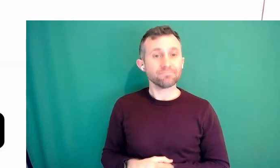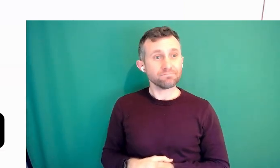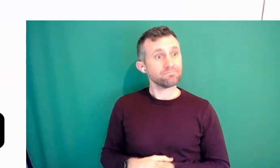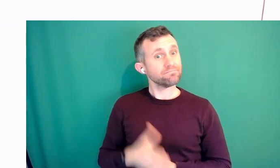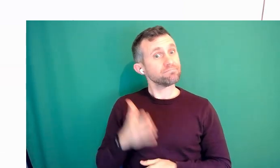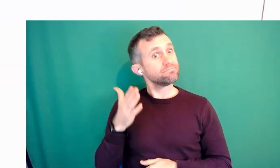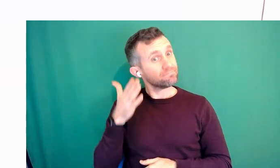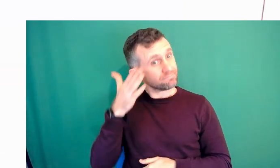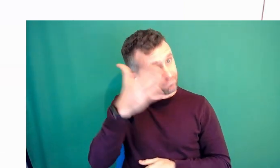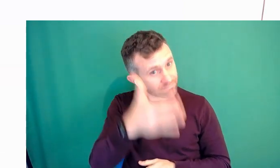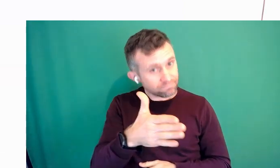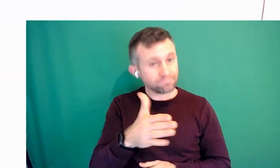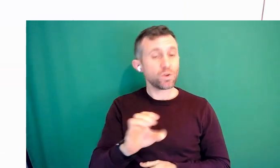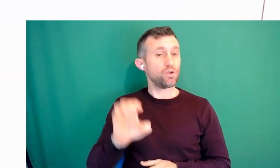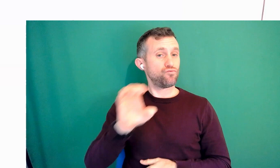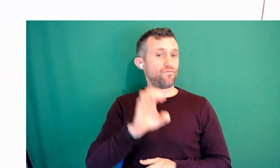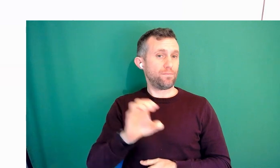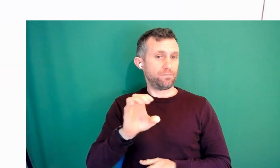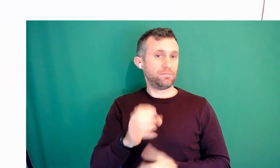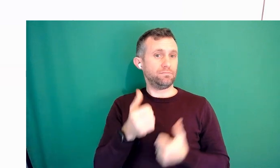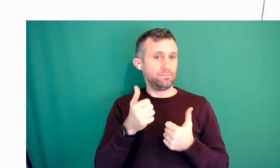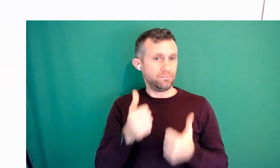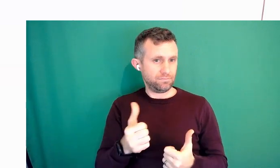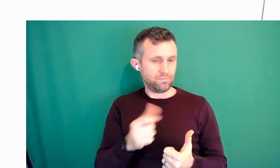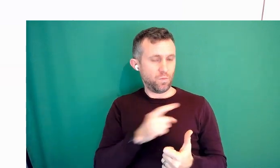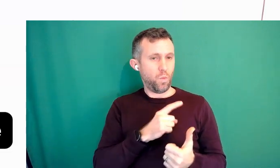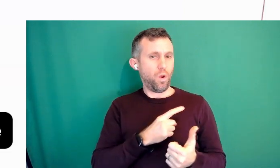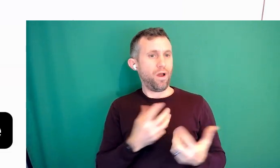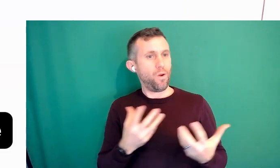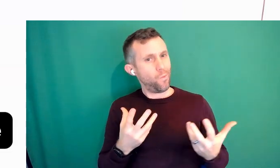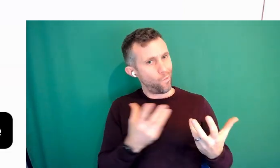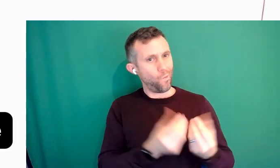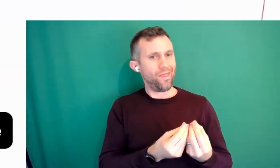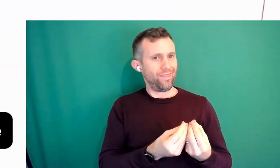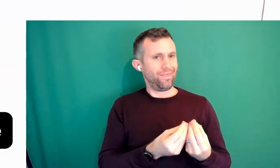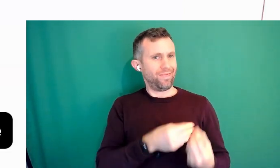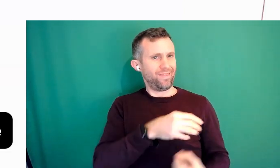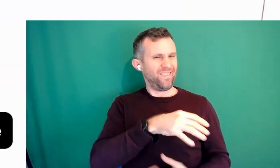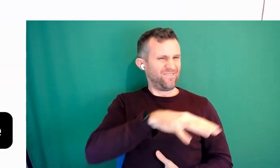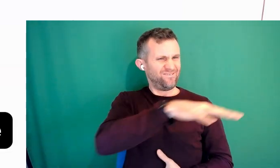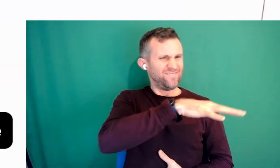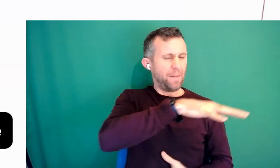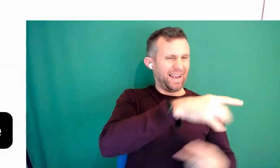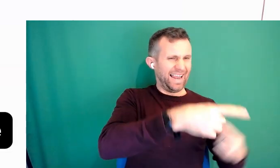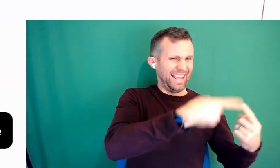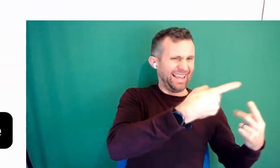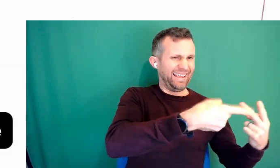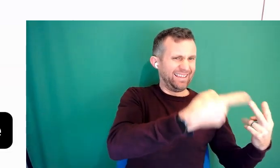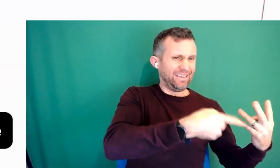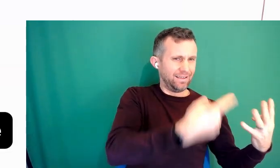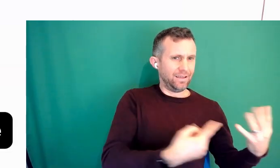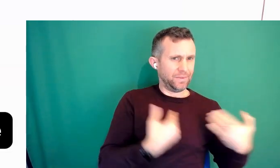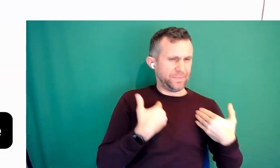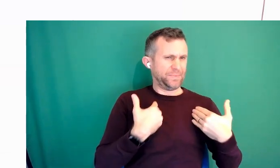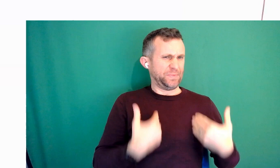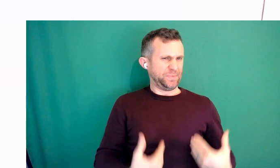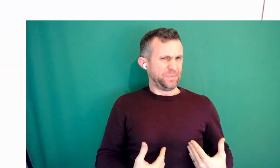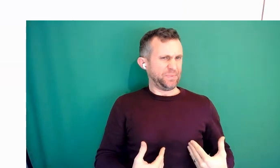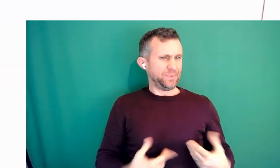of London and met Soane a few times on business. Wyatt introduced Soane to Eliza Smith, his